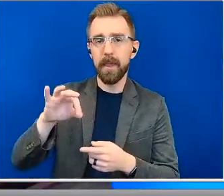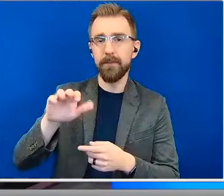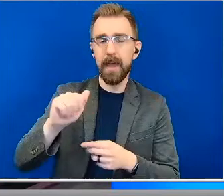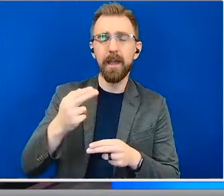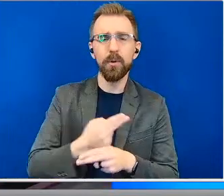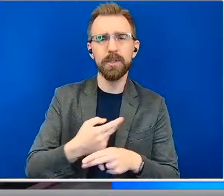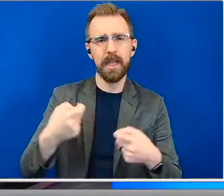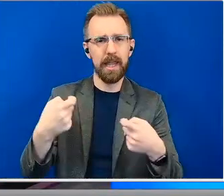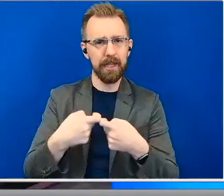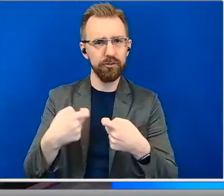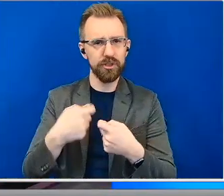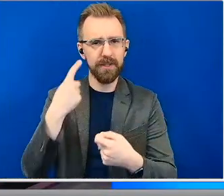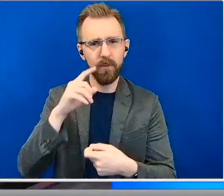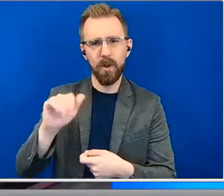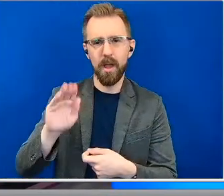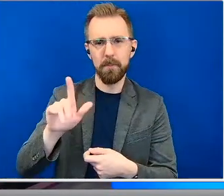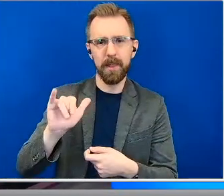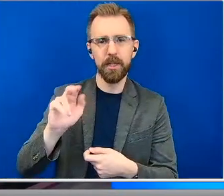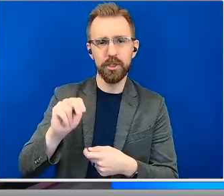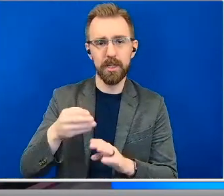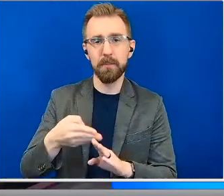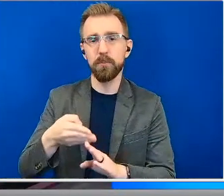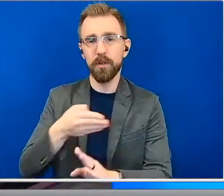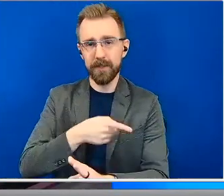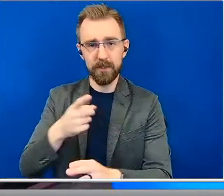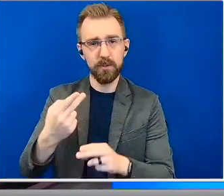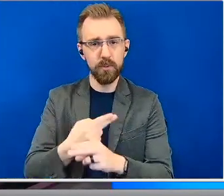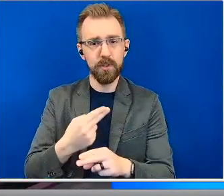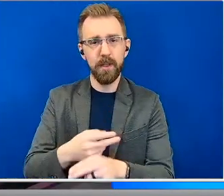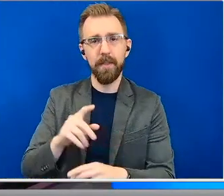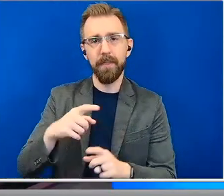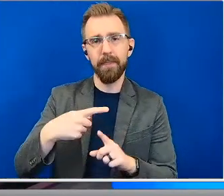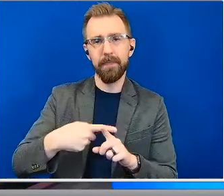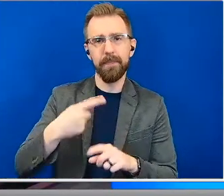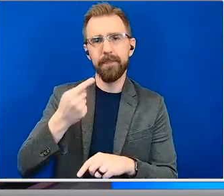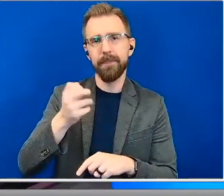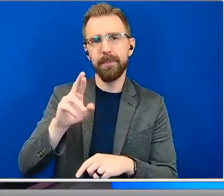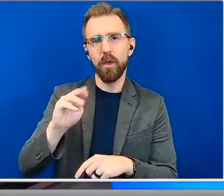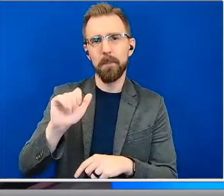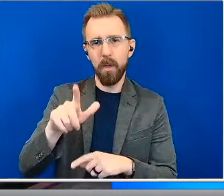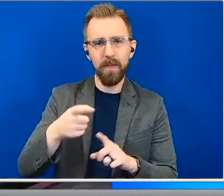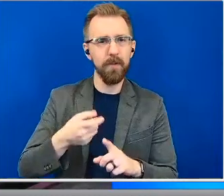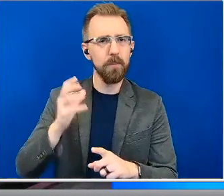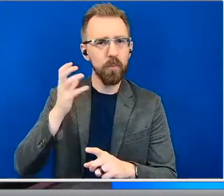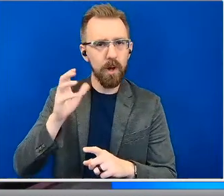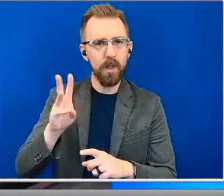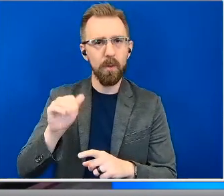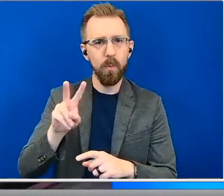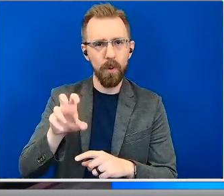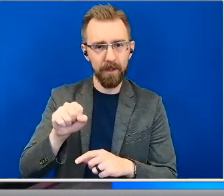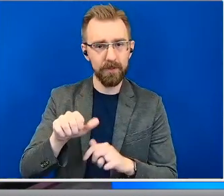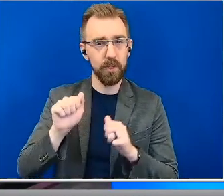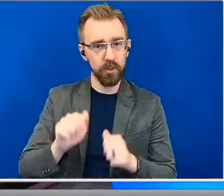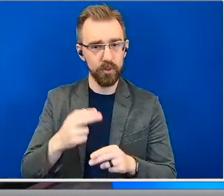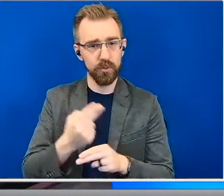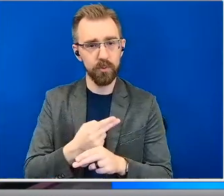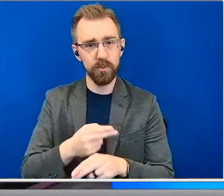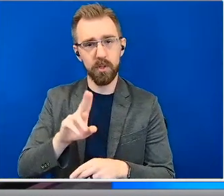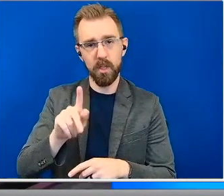ablation. Previously, you used thermal energy from radio waves. Could you use ultrasound to ablate the